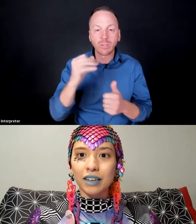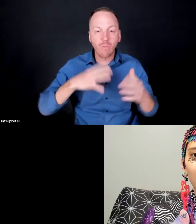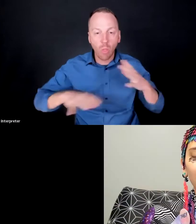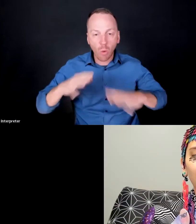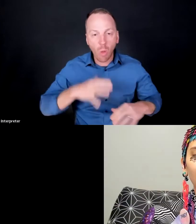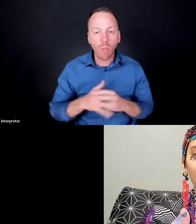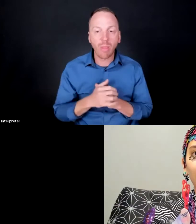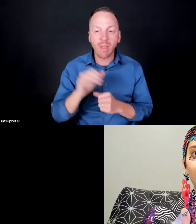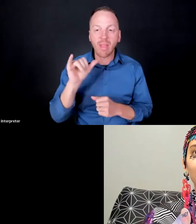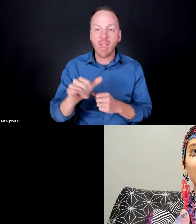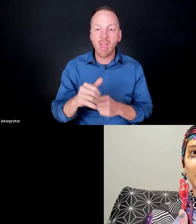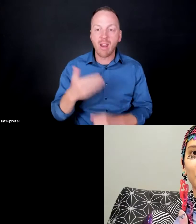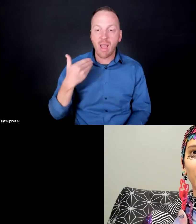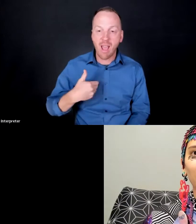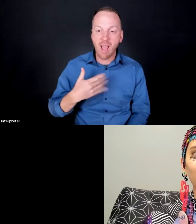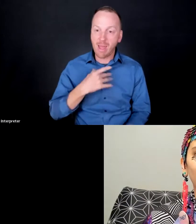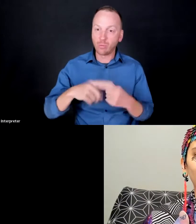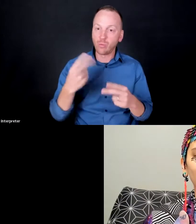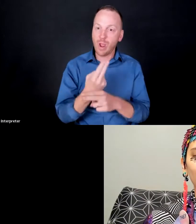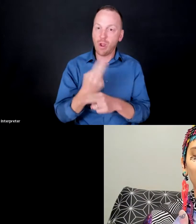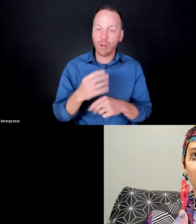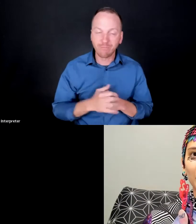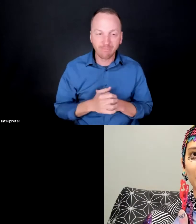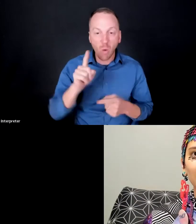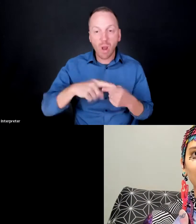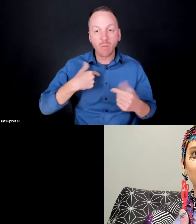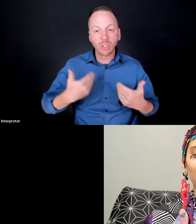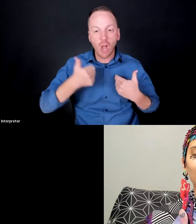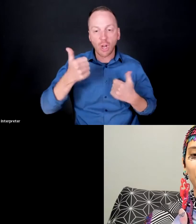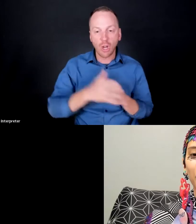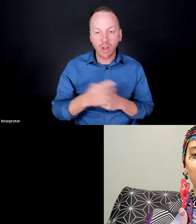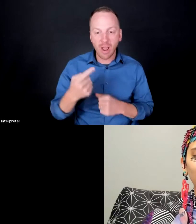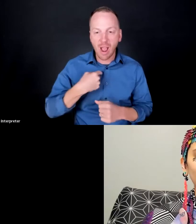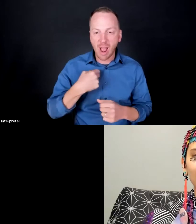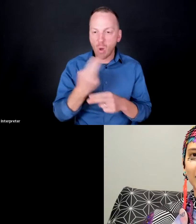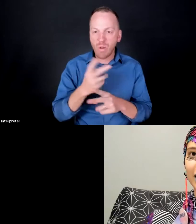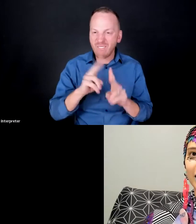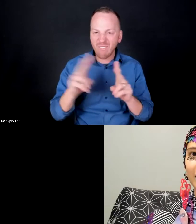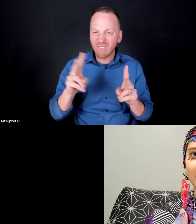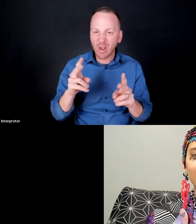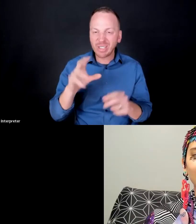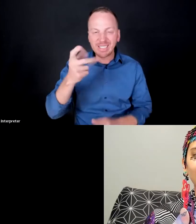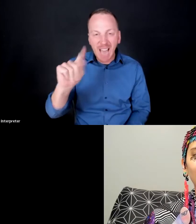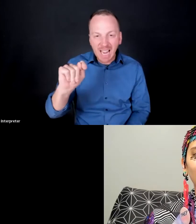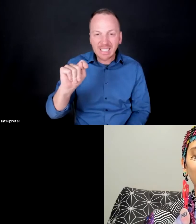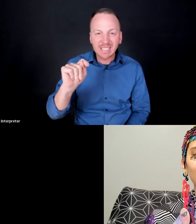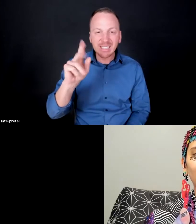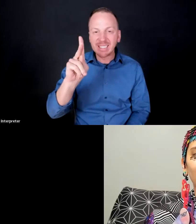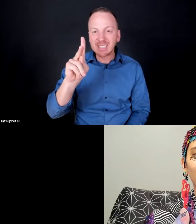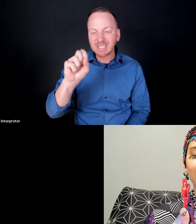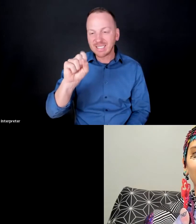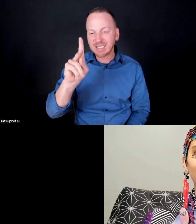clothing that I liked to wear when I was younger. So I used to wear very tight skinny jeans,